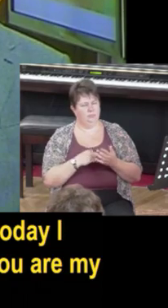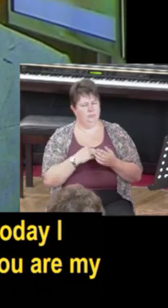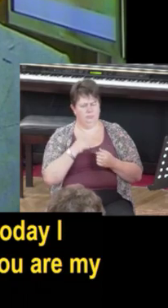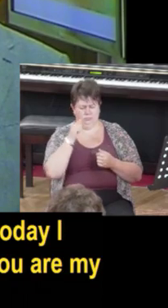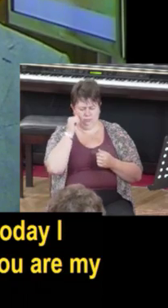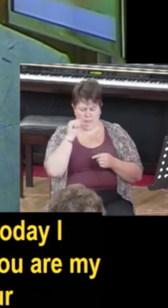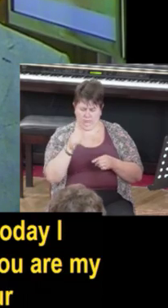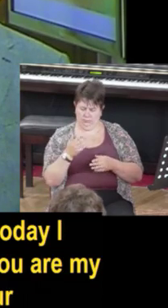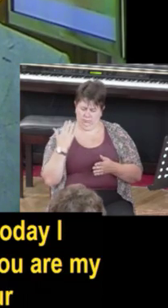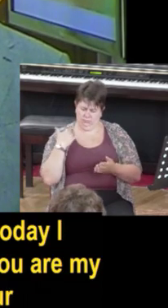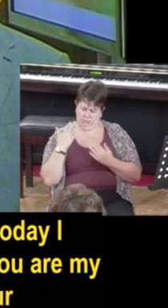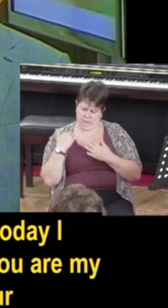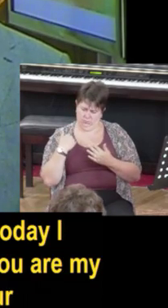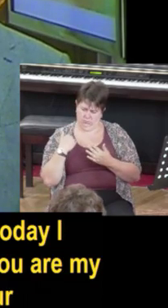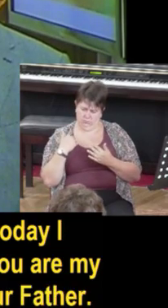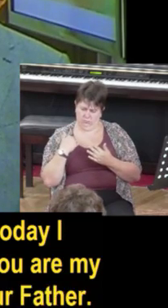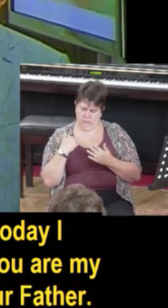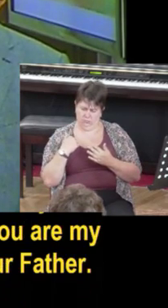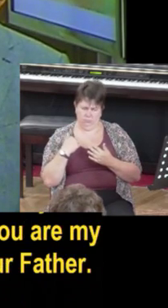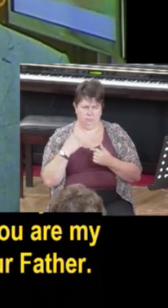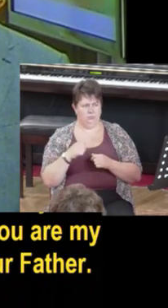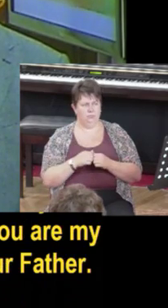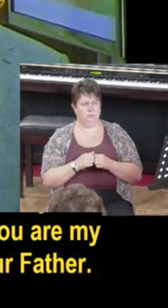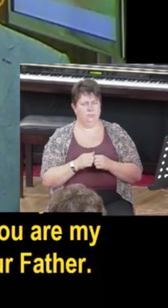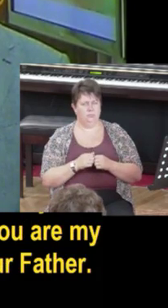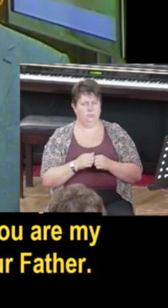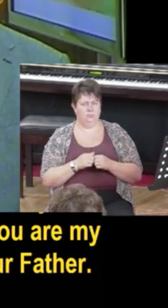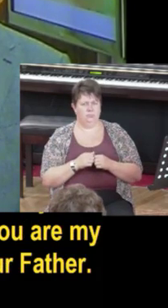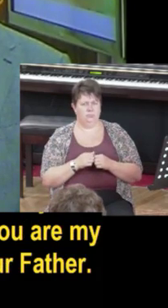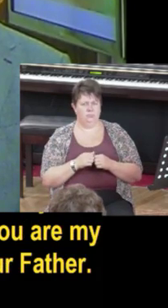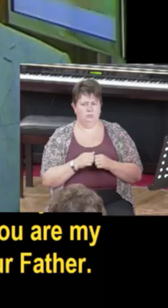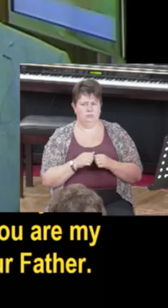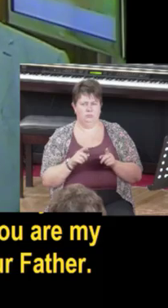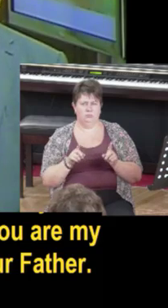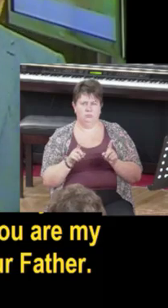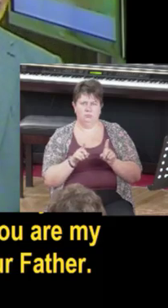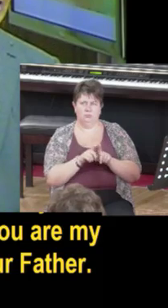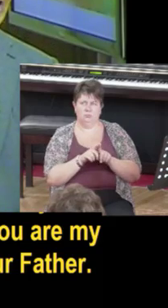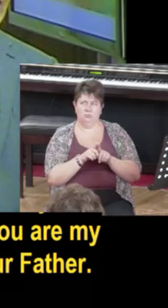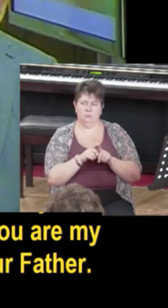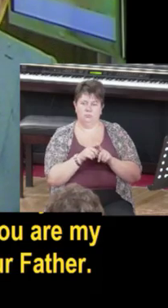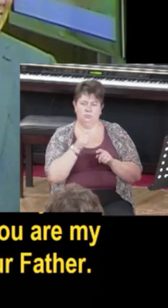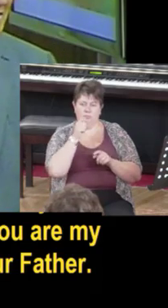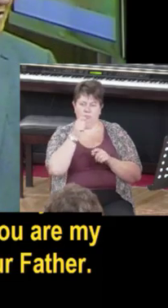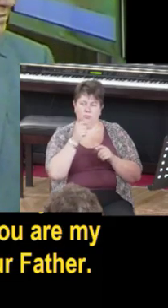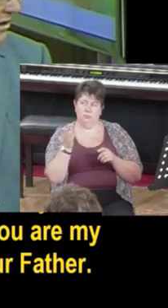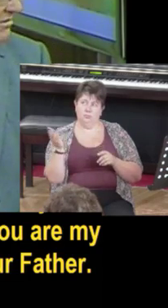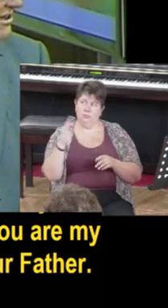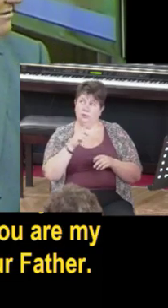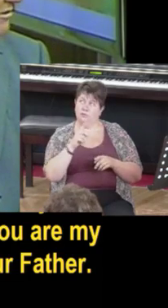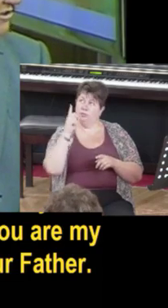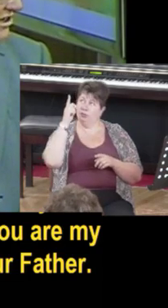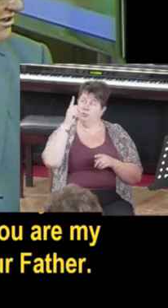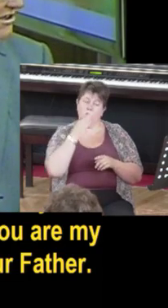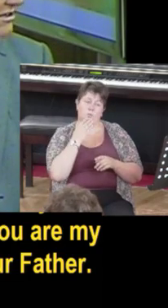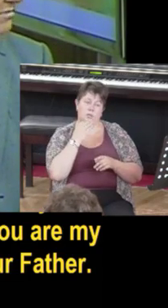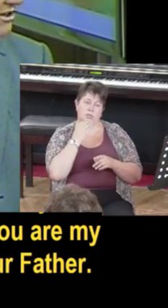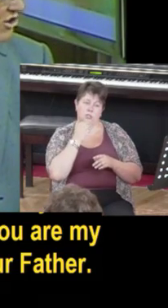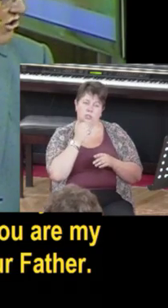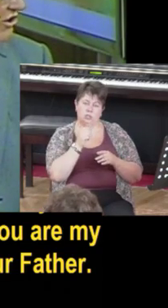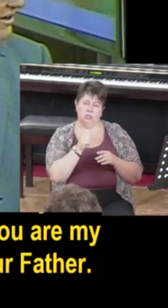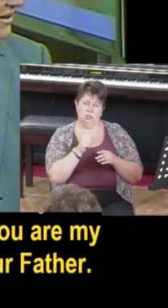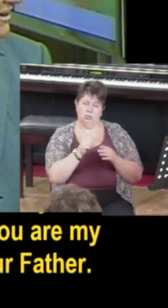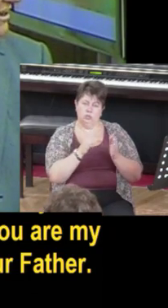does. It sounds very like the words that came from heaven after the baptism of Jesus